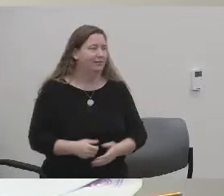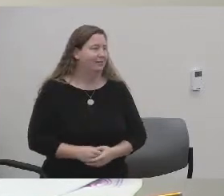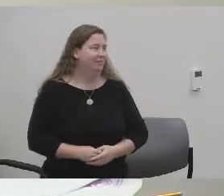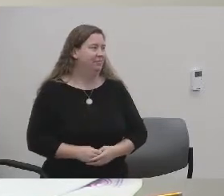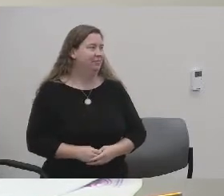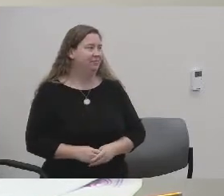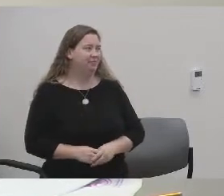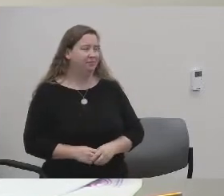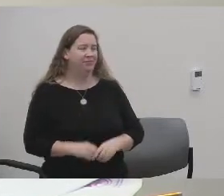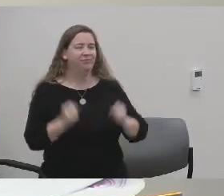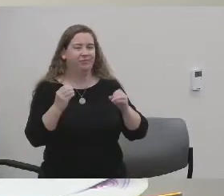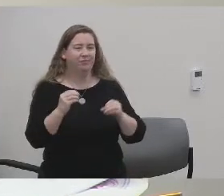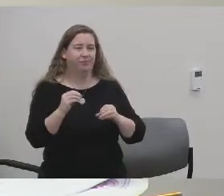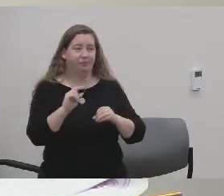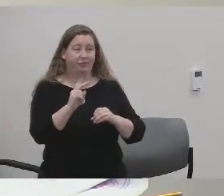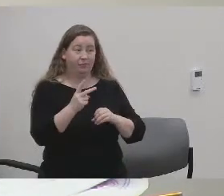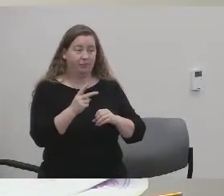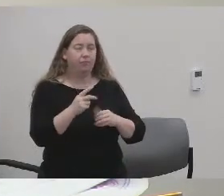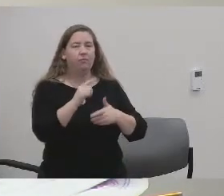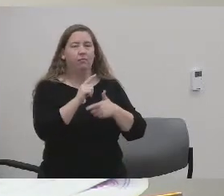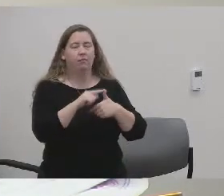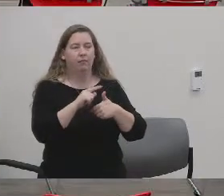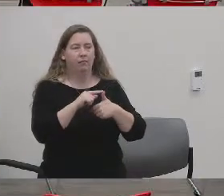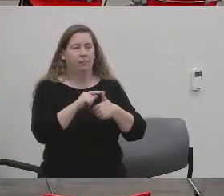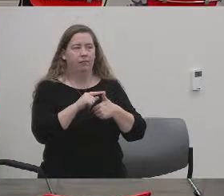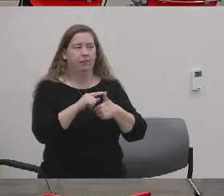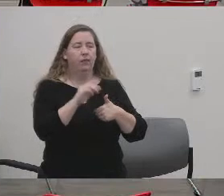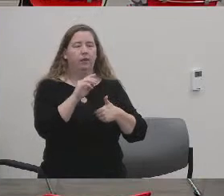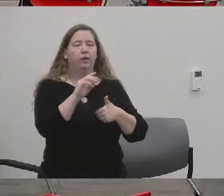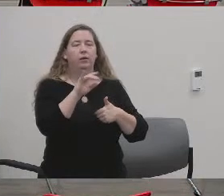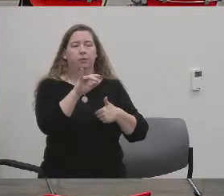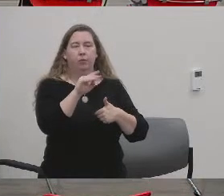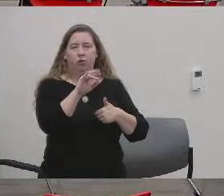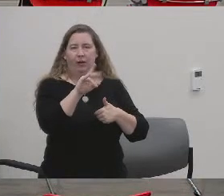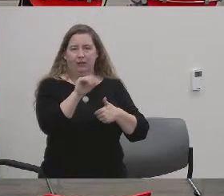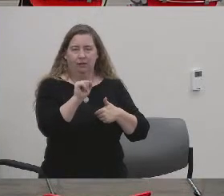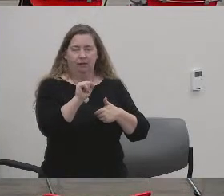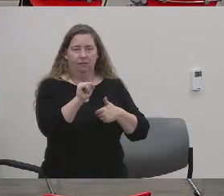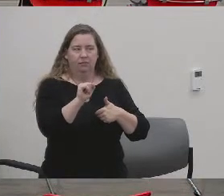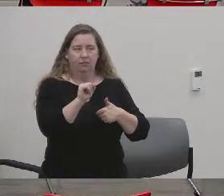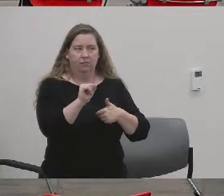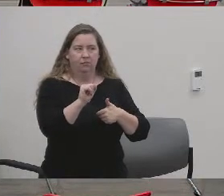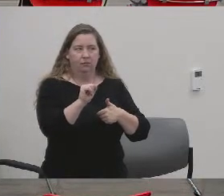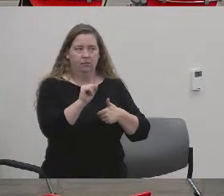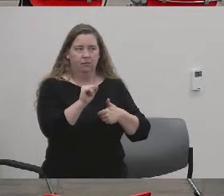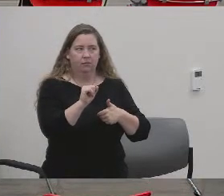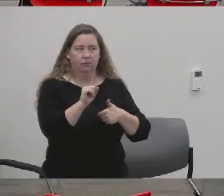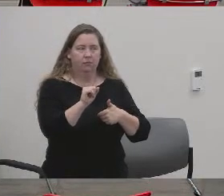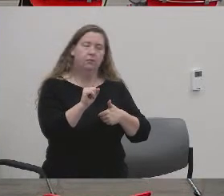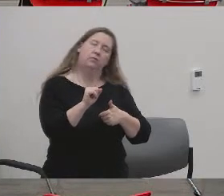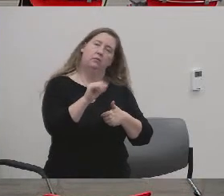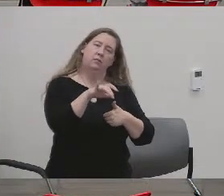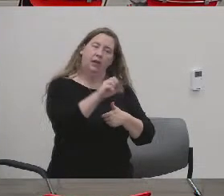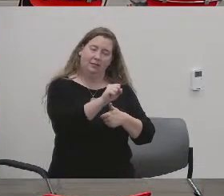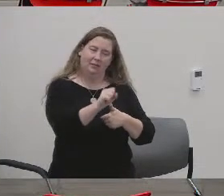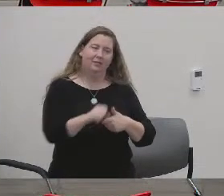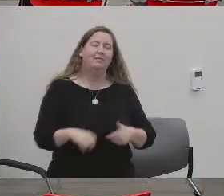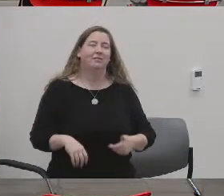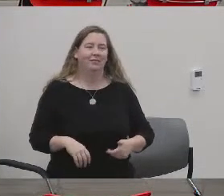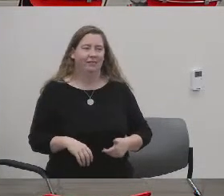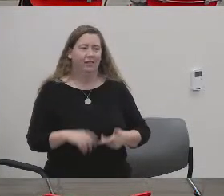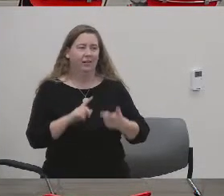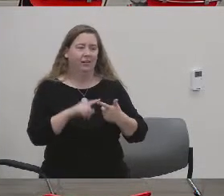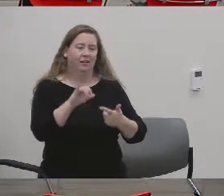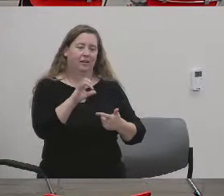got a motion and a second. Roll call, please. Mr. Miranda? I guess I'm affirming, so yes.